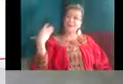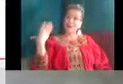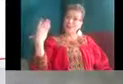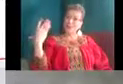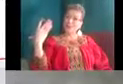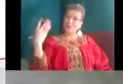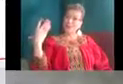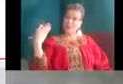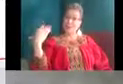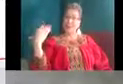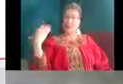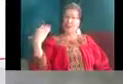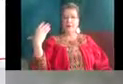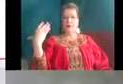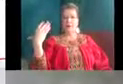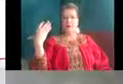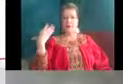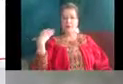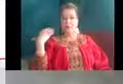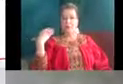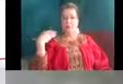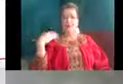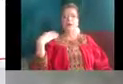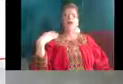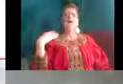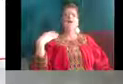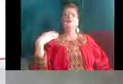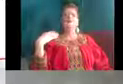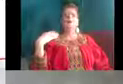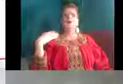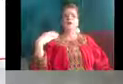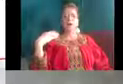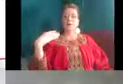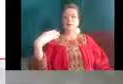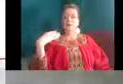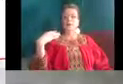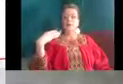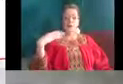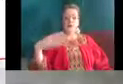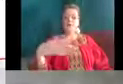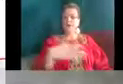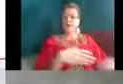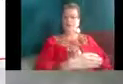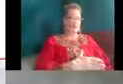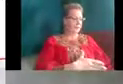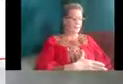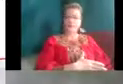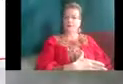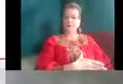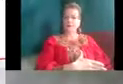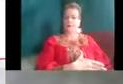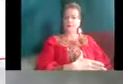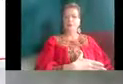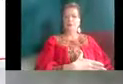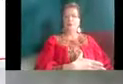be resistant to wearing their um hearing aids um so they're obviously they might not